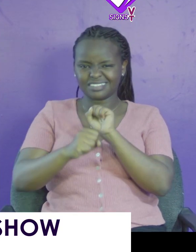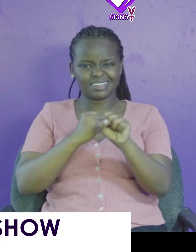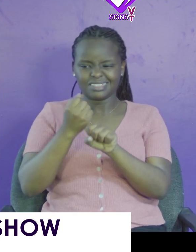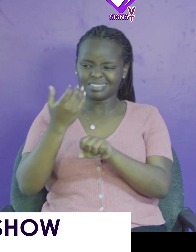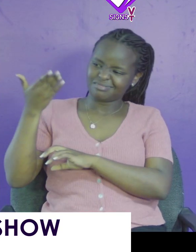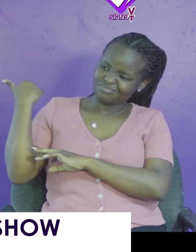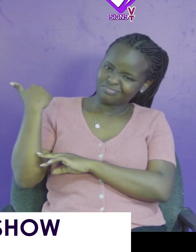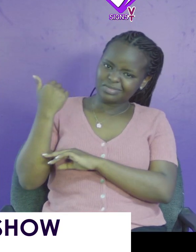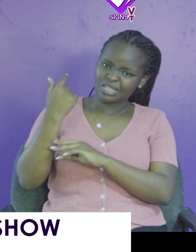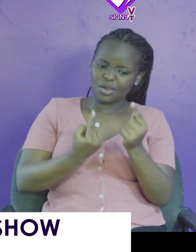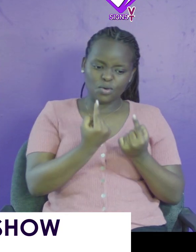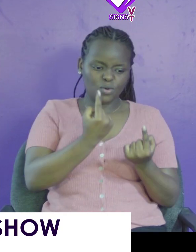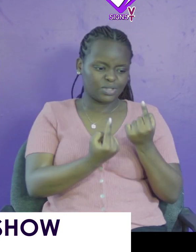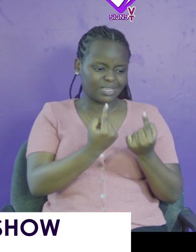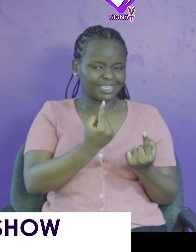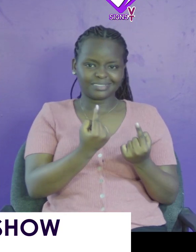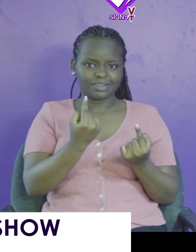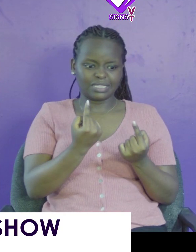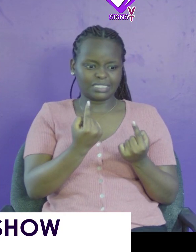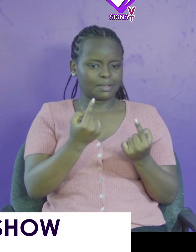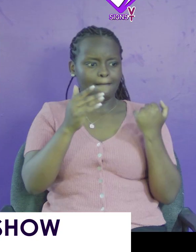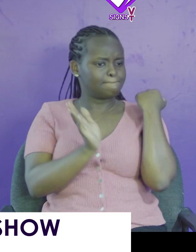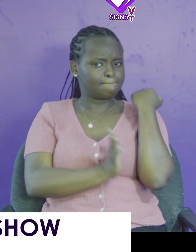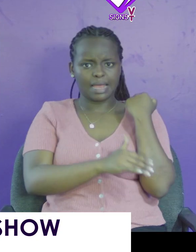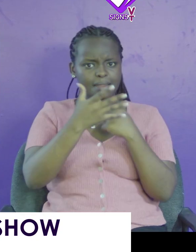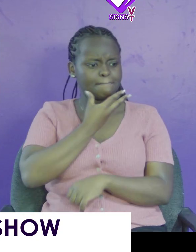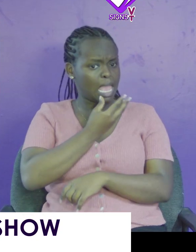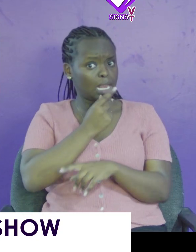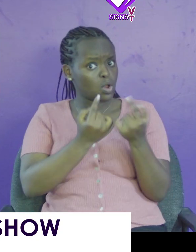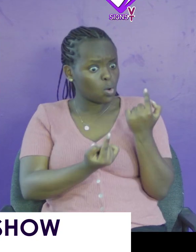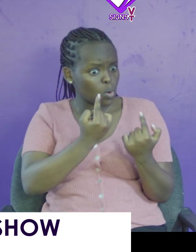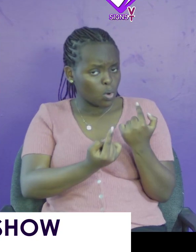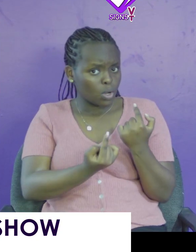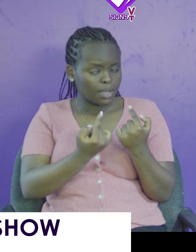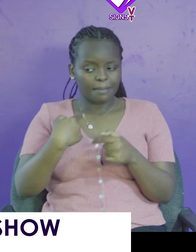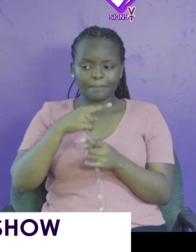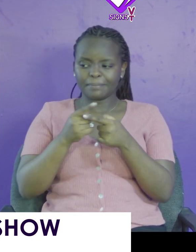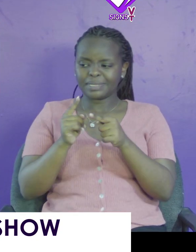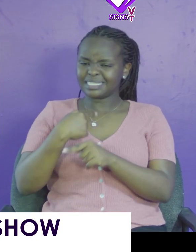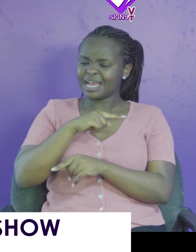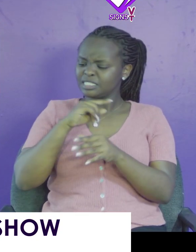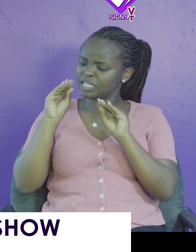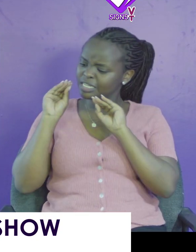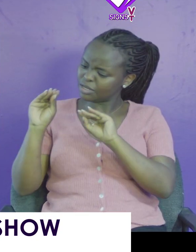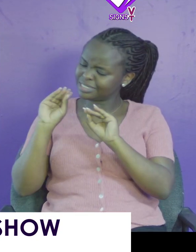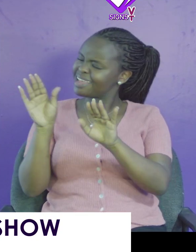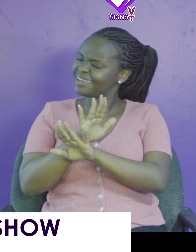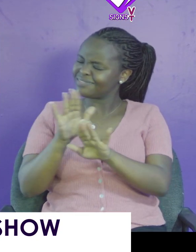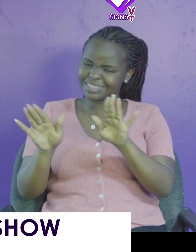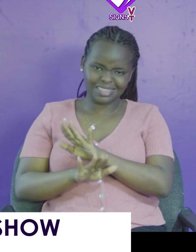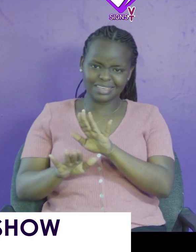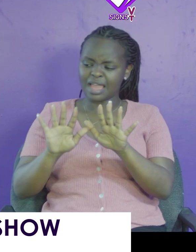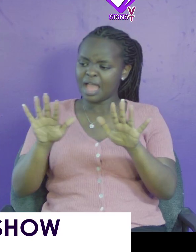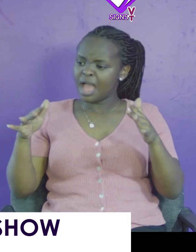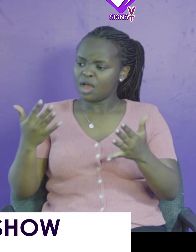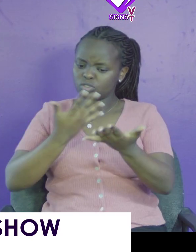was taboo. Cooking was a taboo for men. Yes. But we were taught on how to cook. We were taught on how to wash clothes. We were taught on how to socialize with